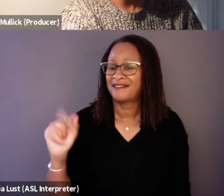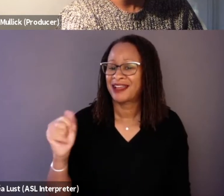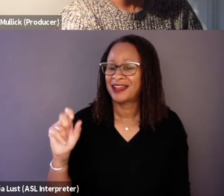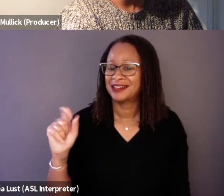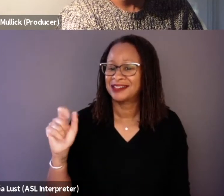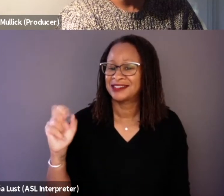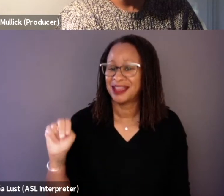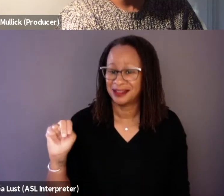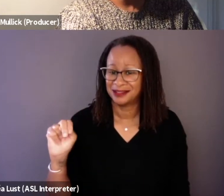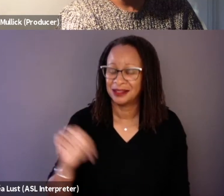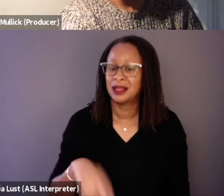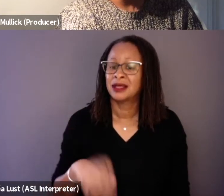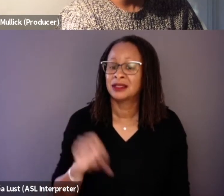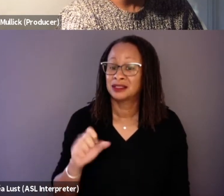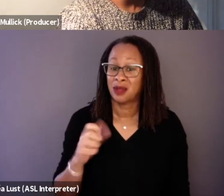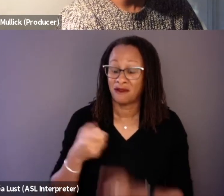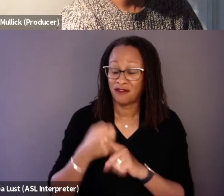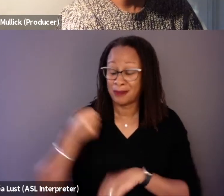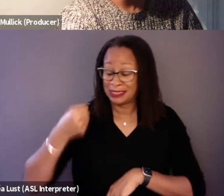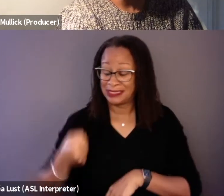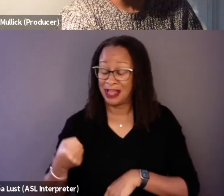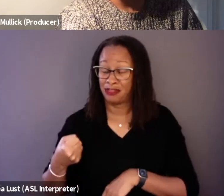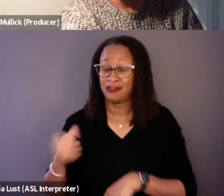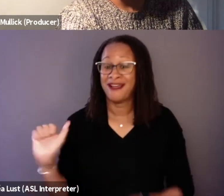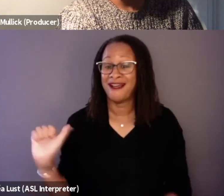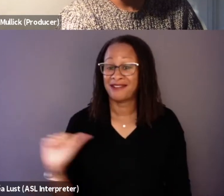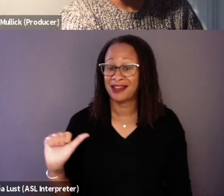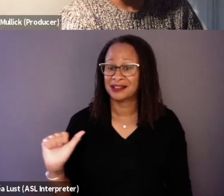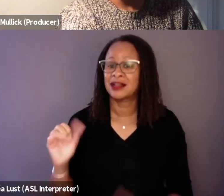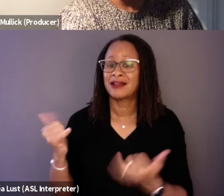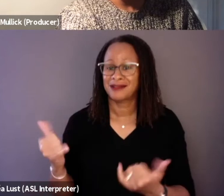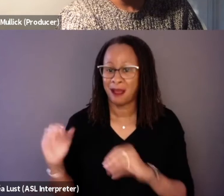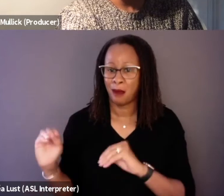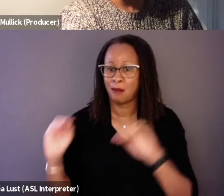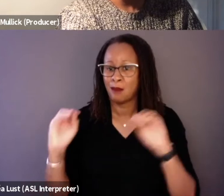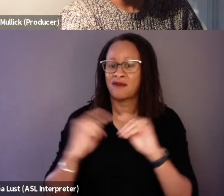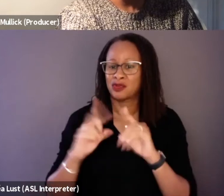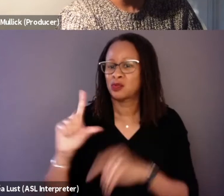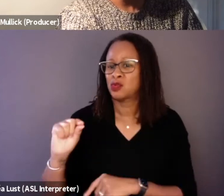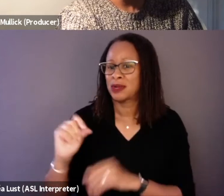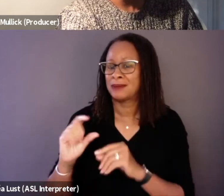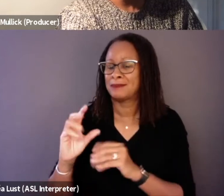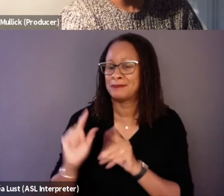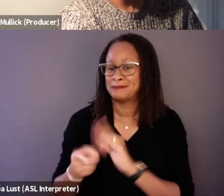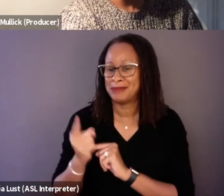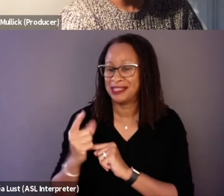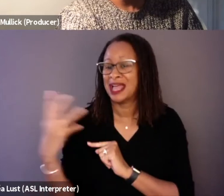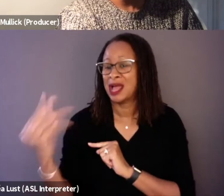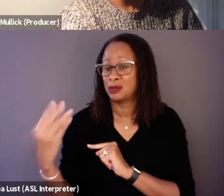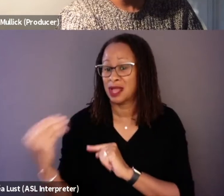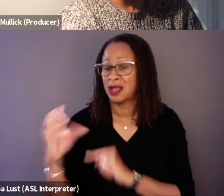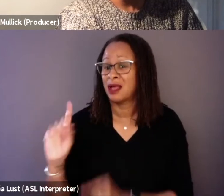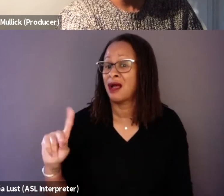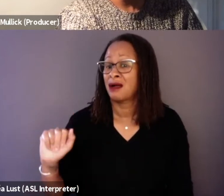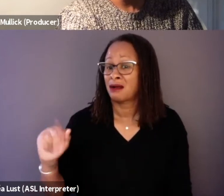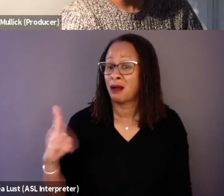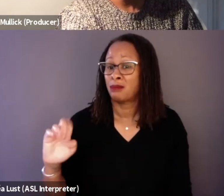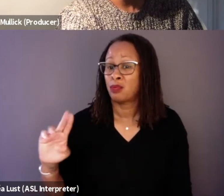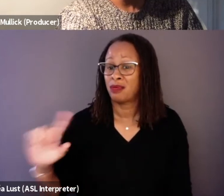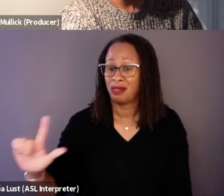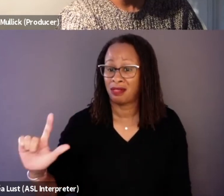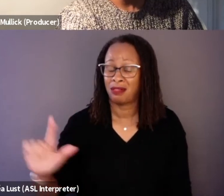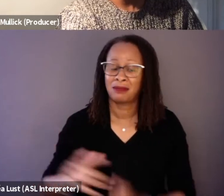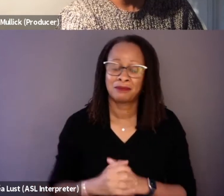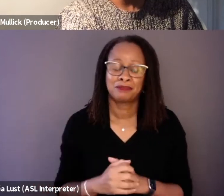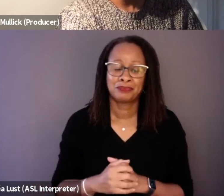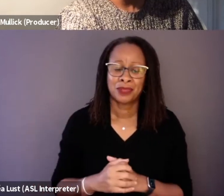been displaced for many years by the time we had met them. Yeah. And at what point